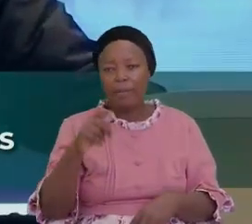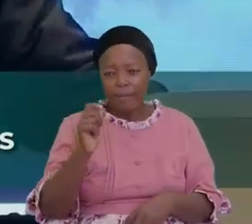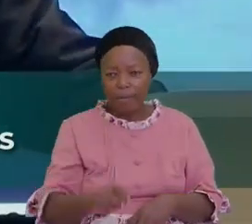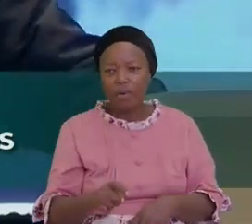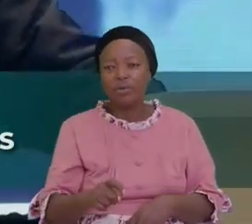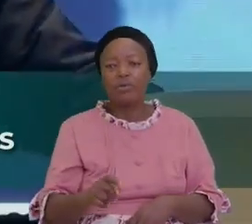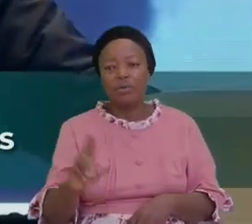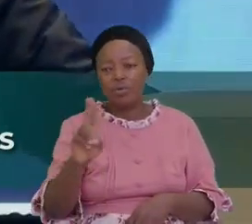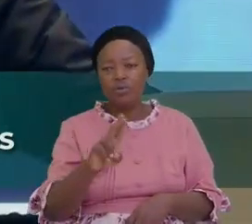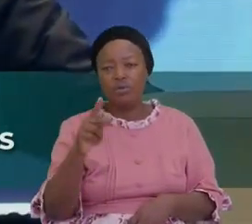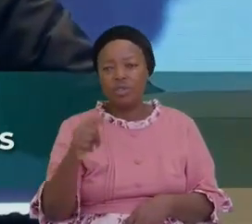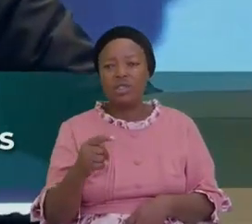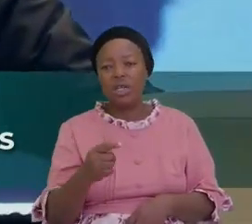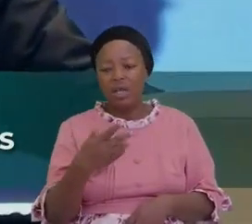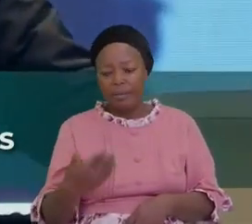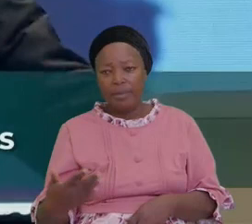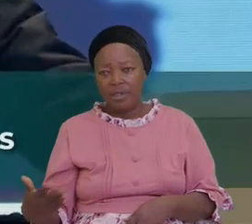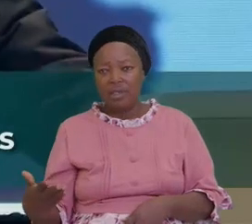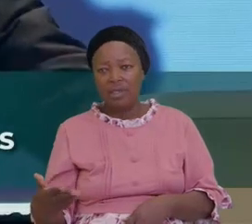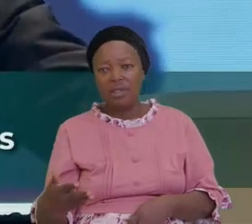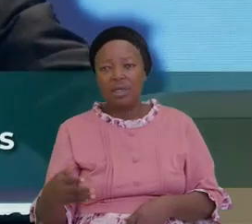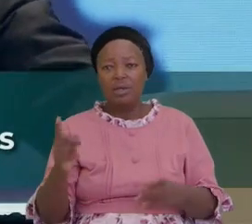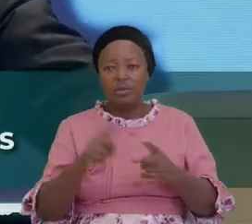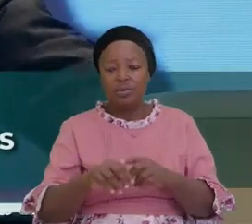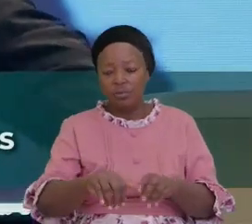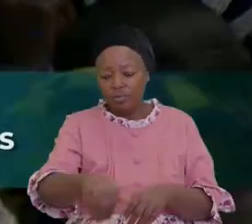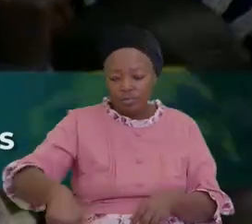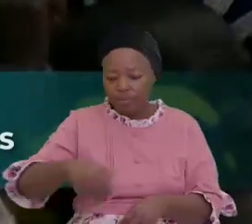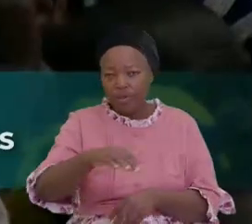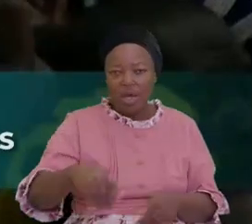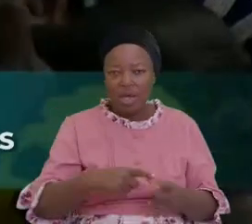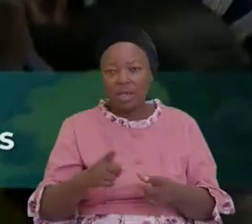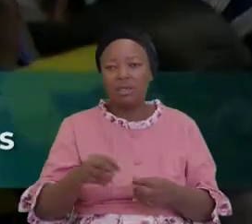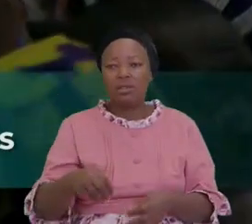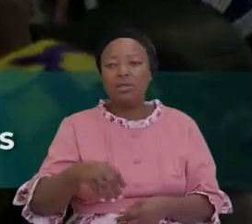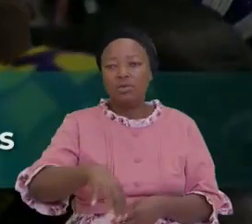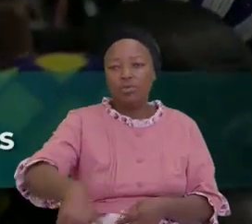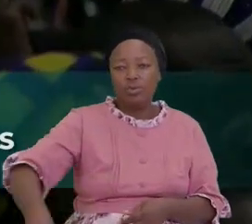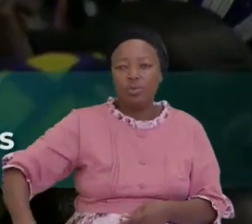use the instrument to plow and to sow.